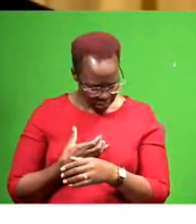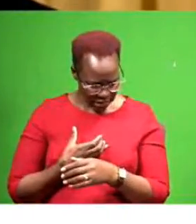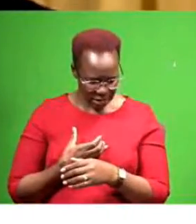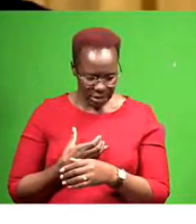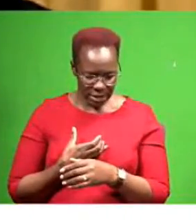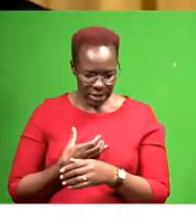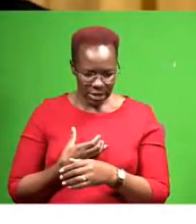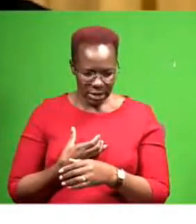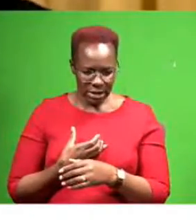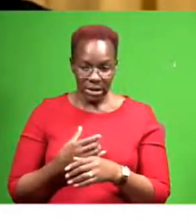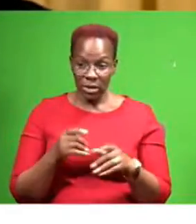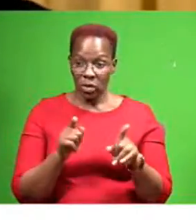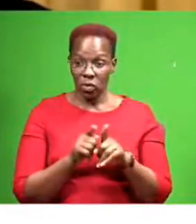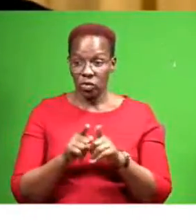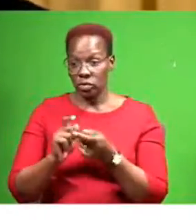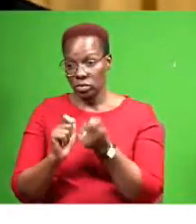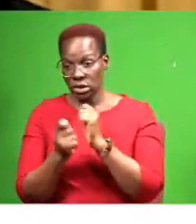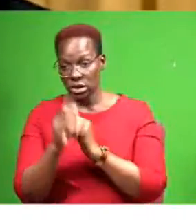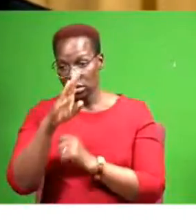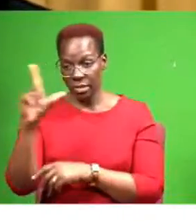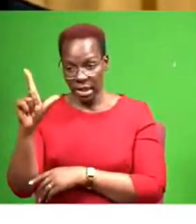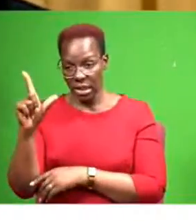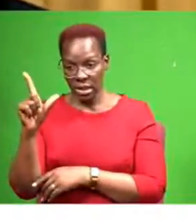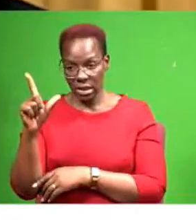the consequent amendment bill